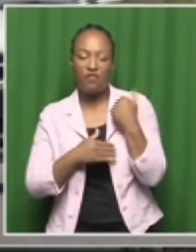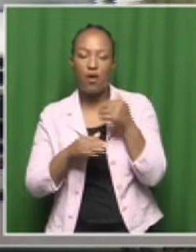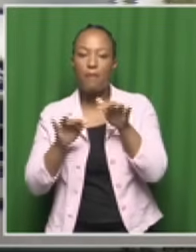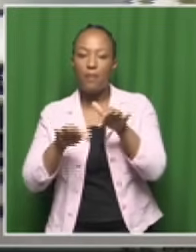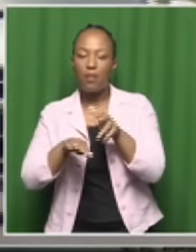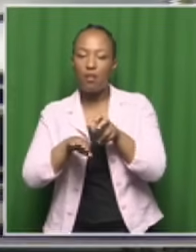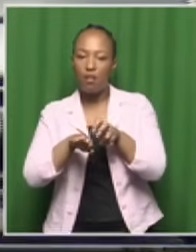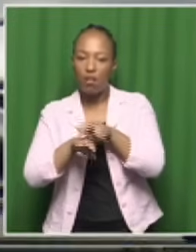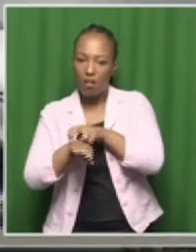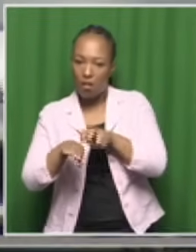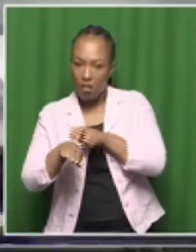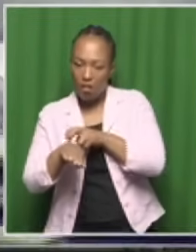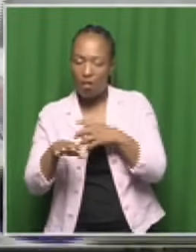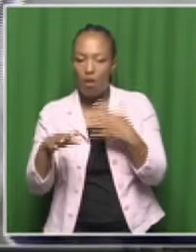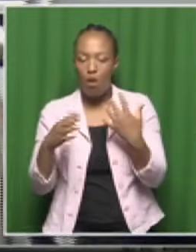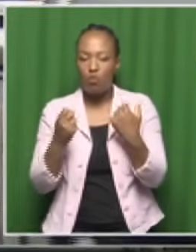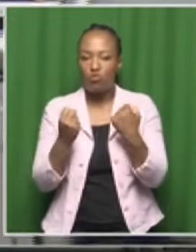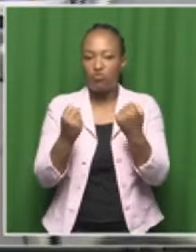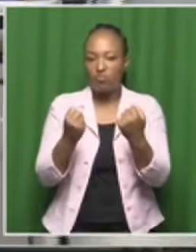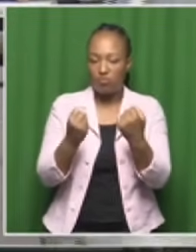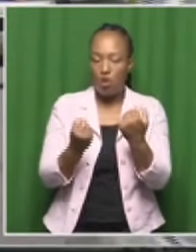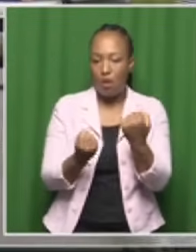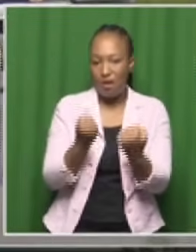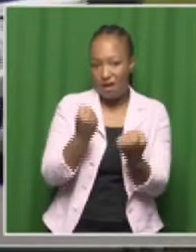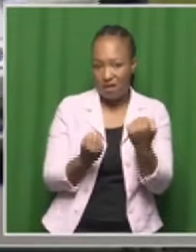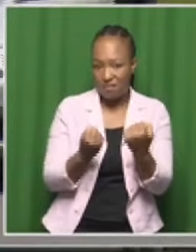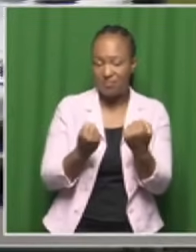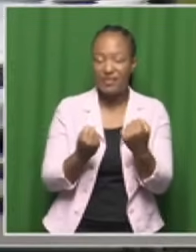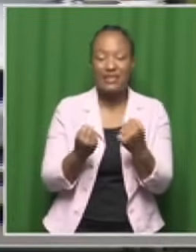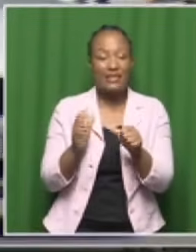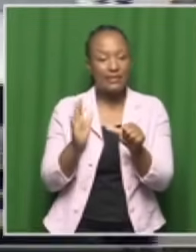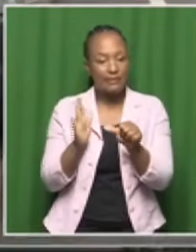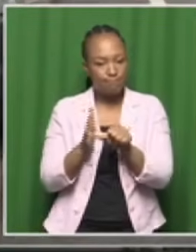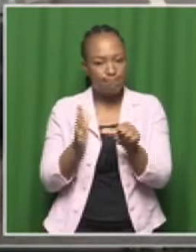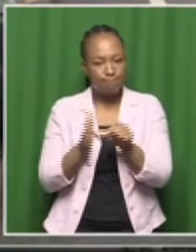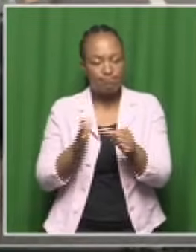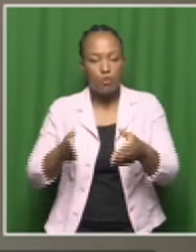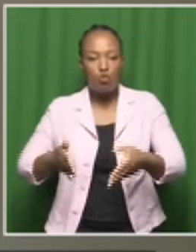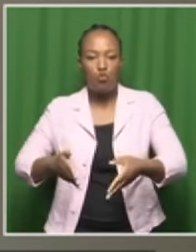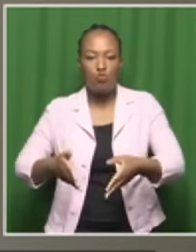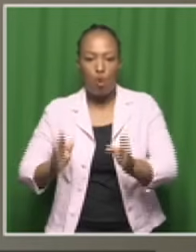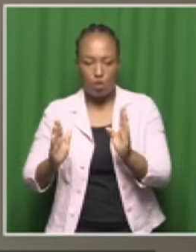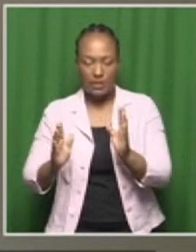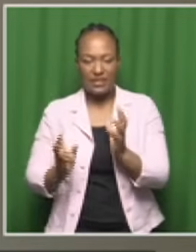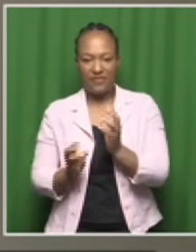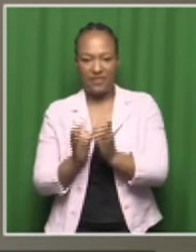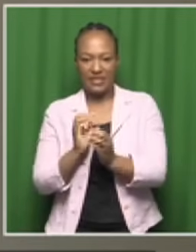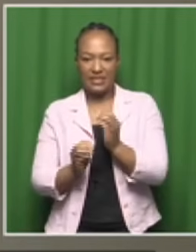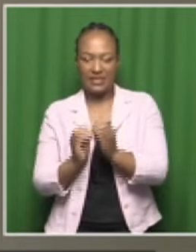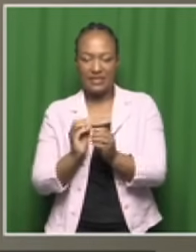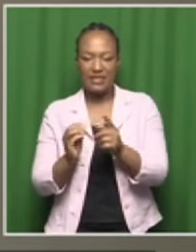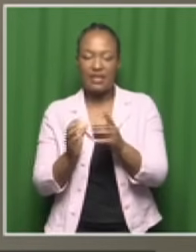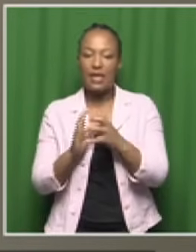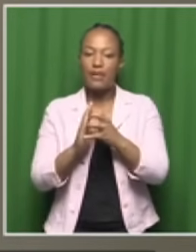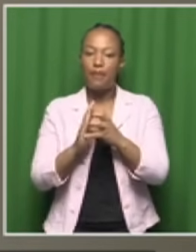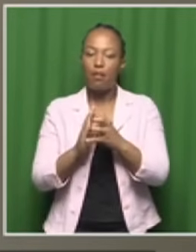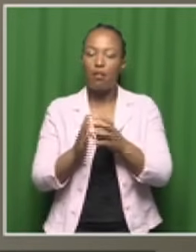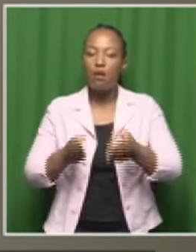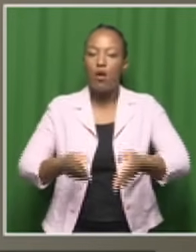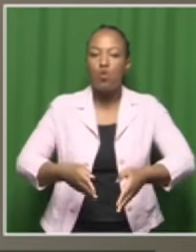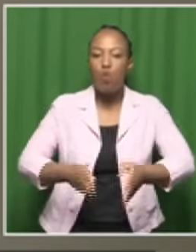the likes. Yeah. And road infrastructure is definitely one of them. When we talk about potholes, we talk